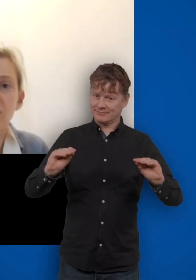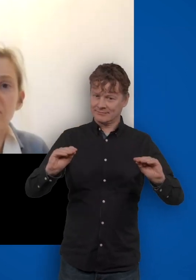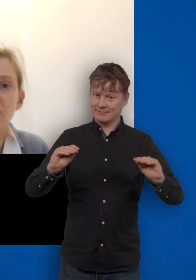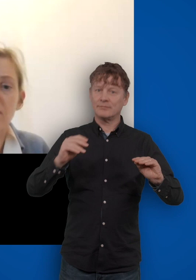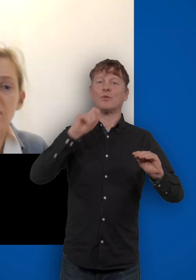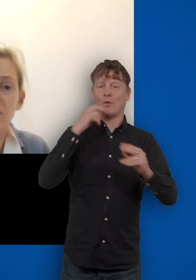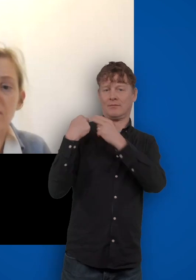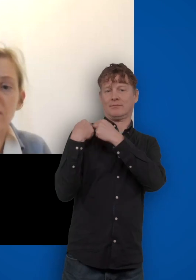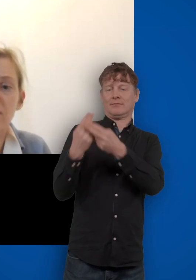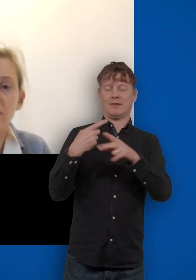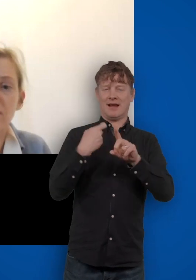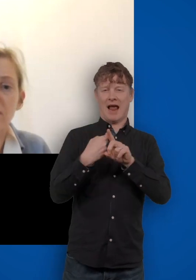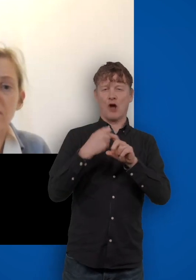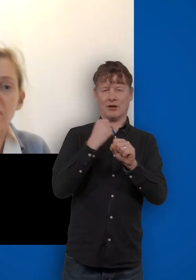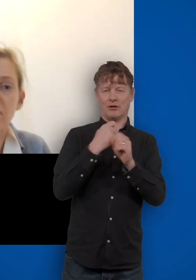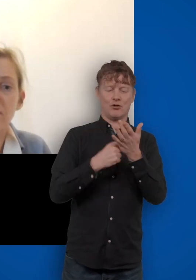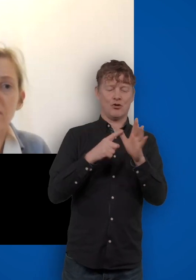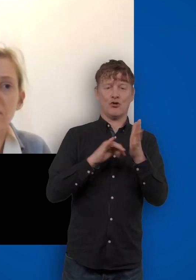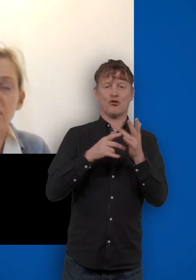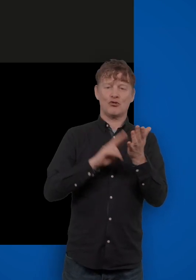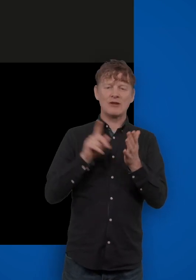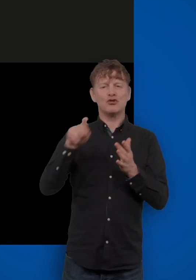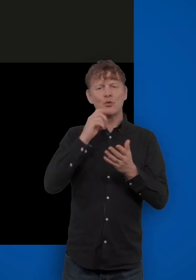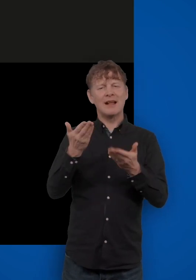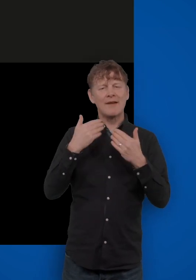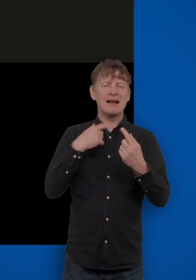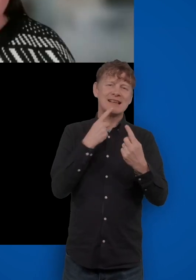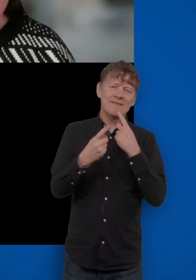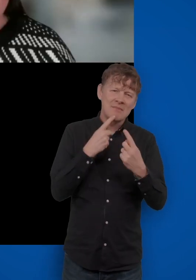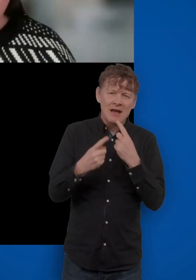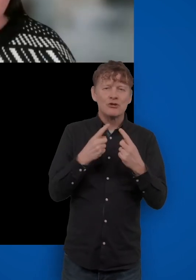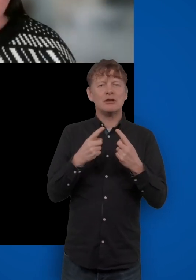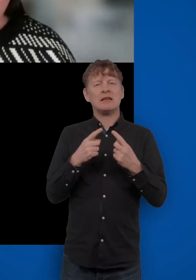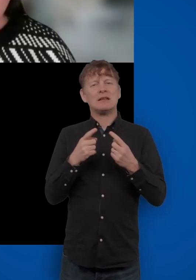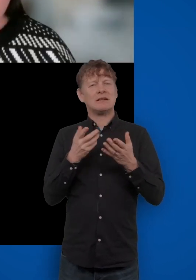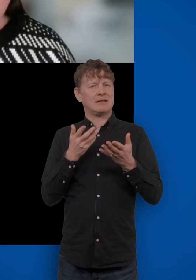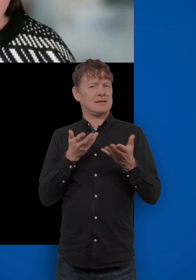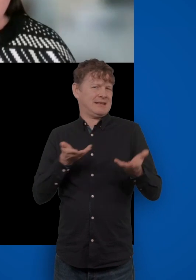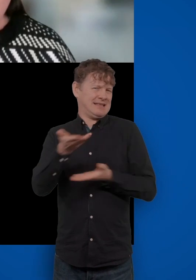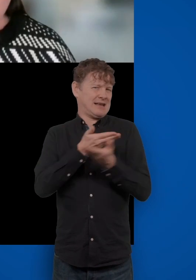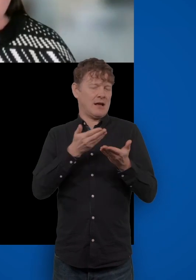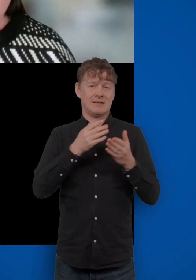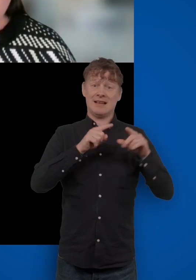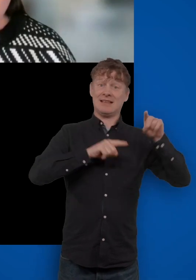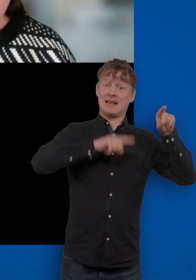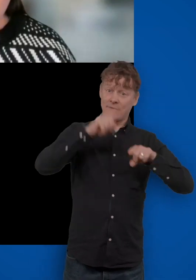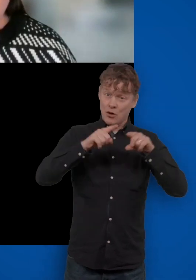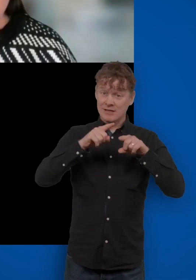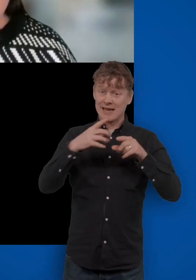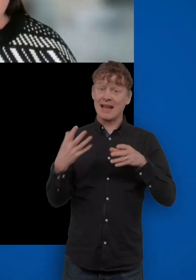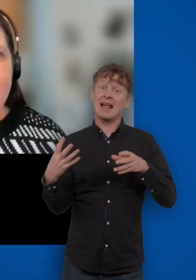going to turn it over to Karen Grayson to give us a little bit of information and discuss something about the diversity and